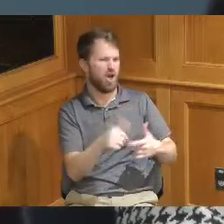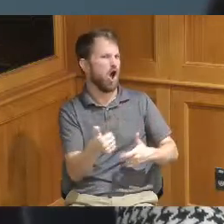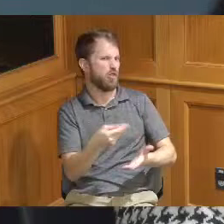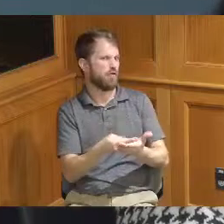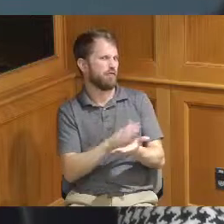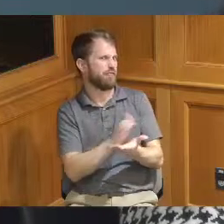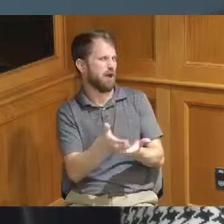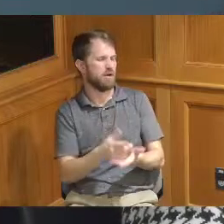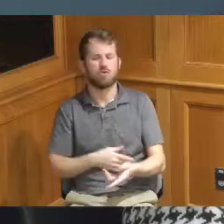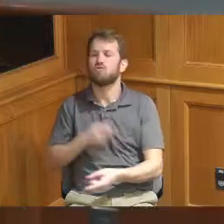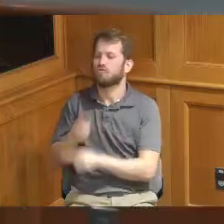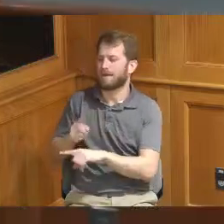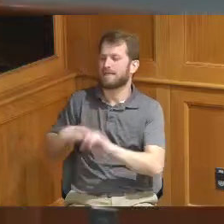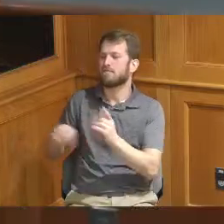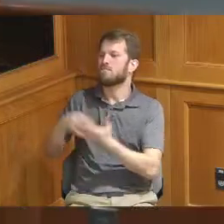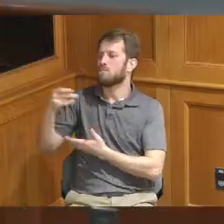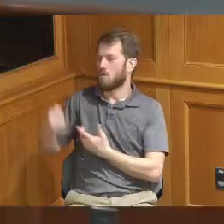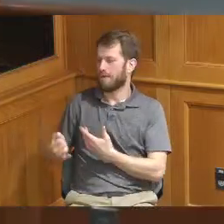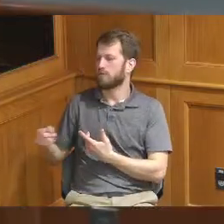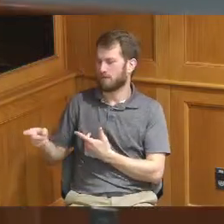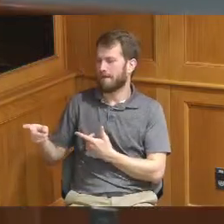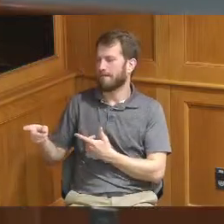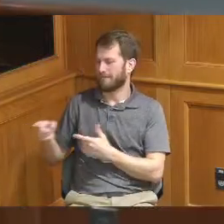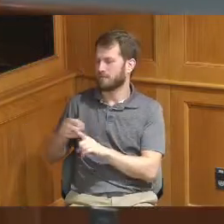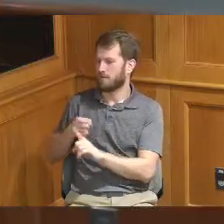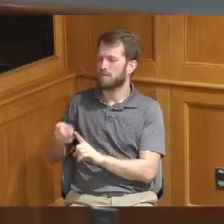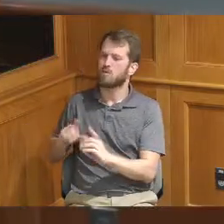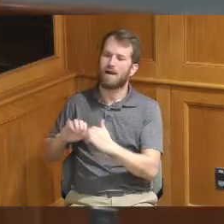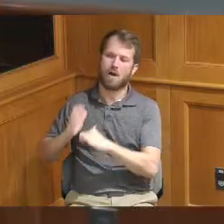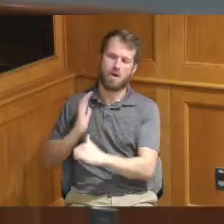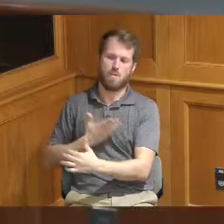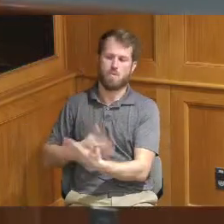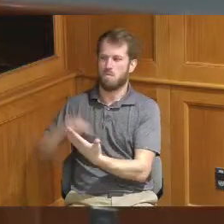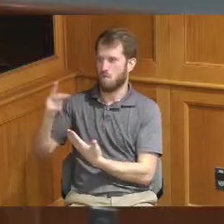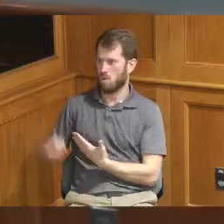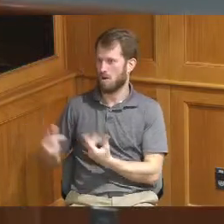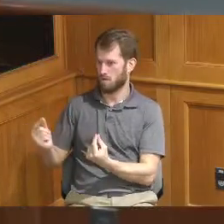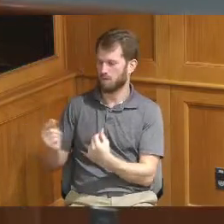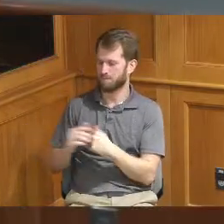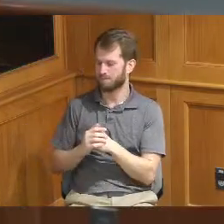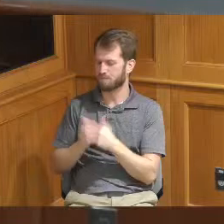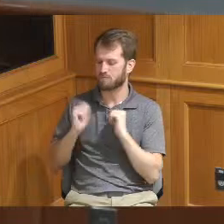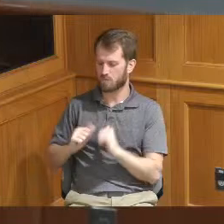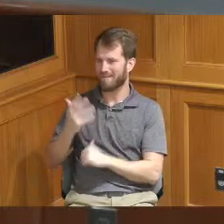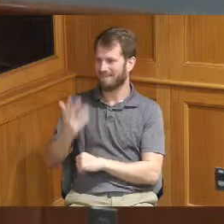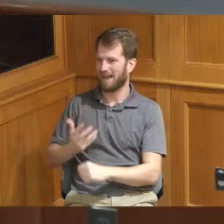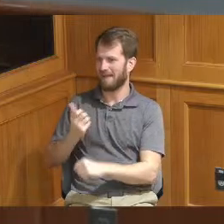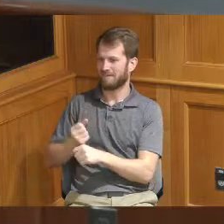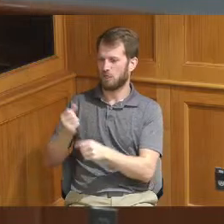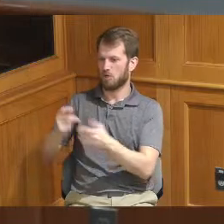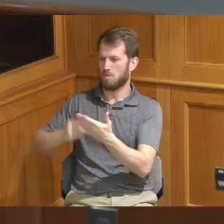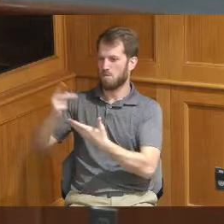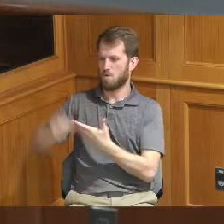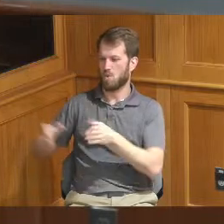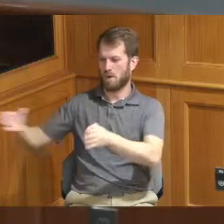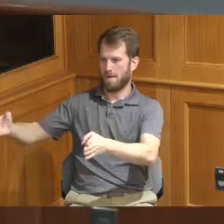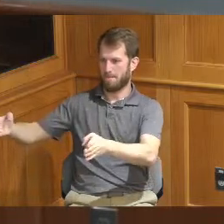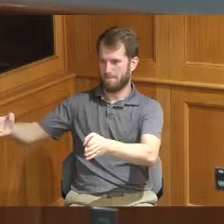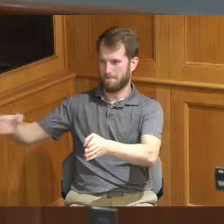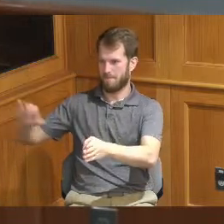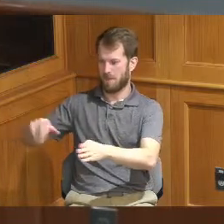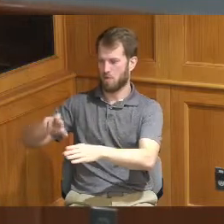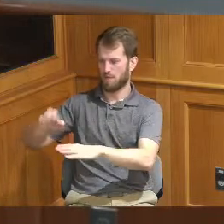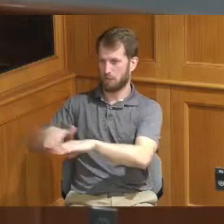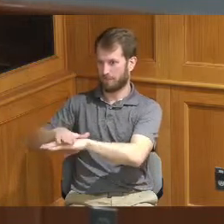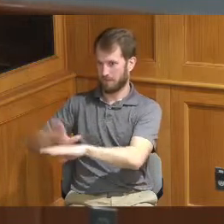Yes, it'll come out of different projects. And the way we do our program was we try to have a 5-year program on our resurfacing.